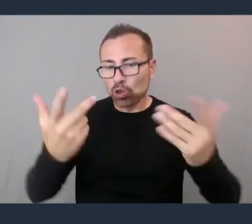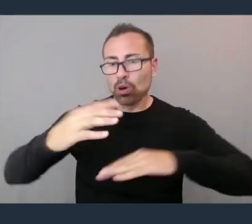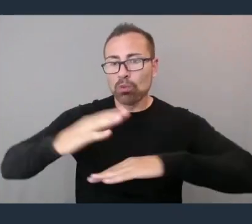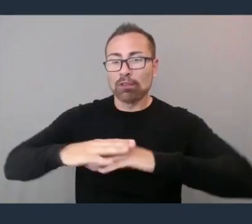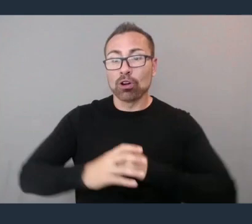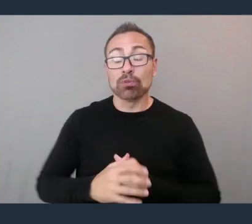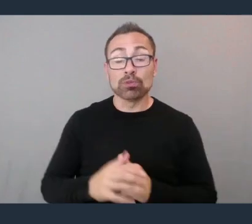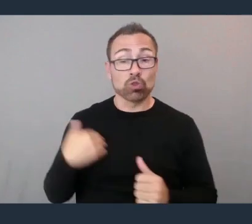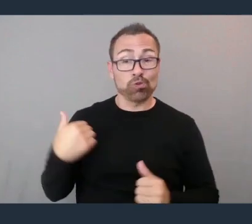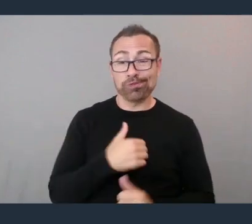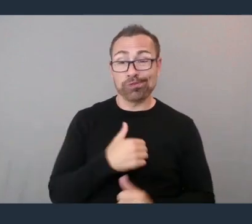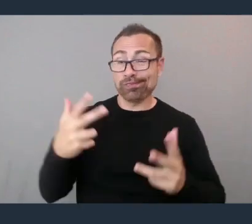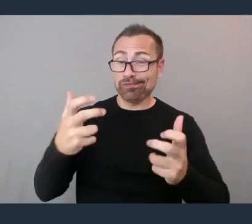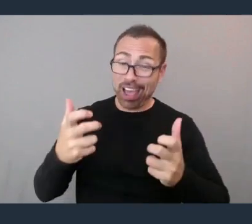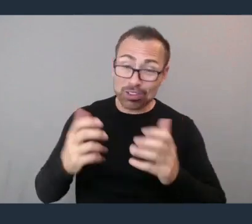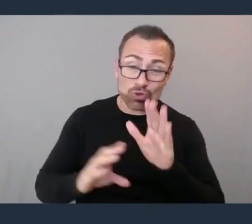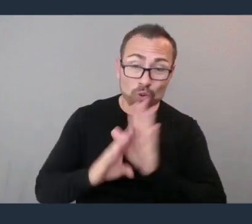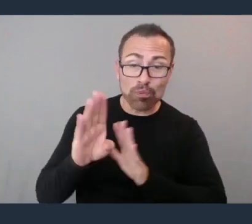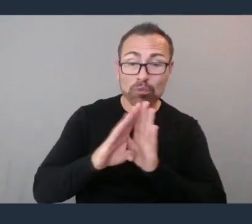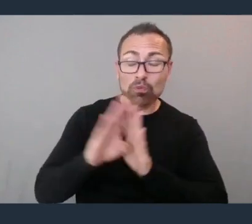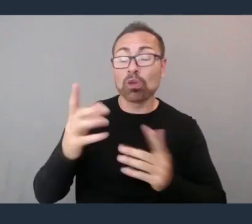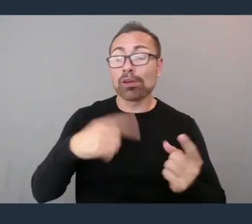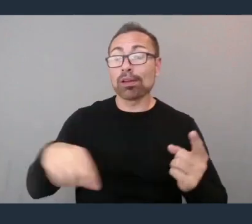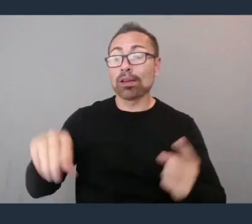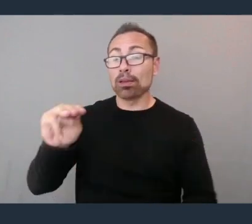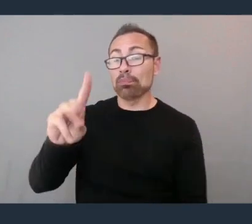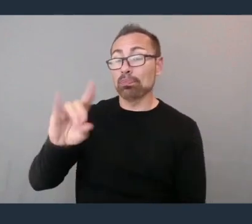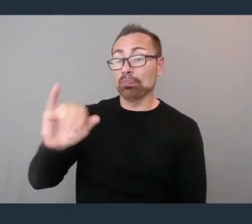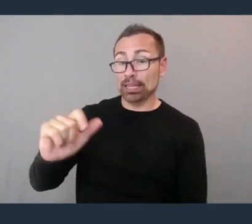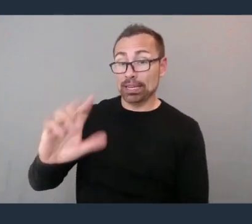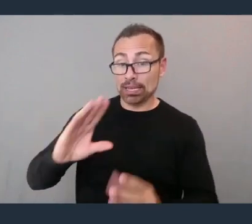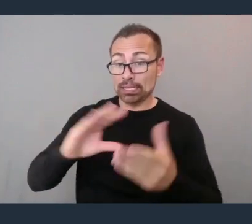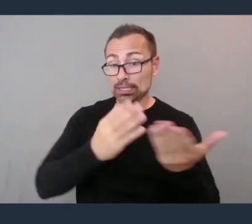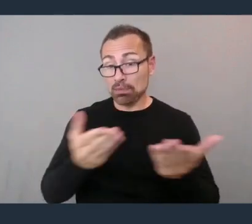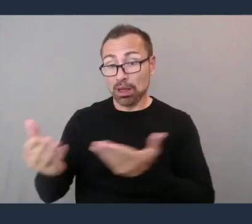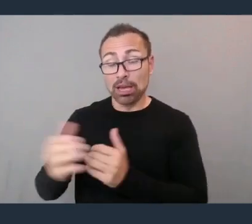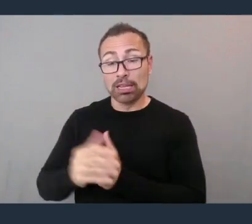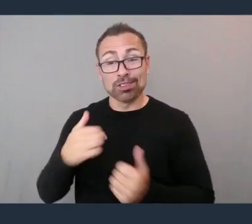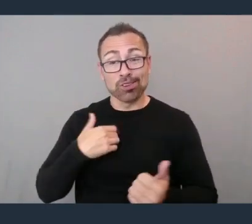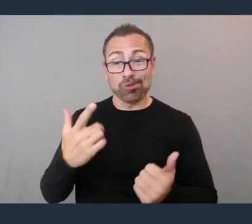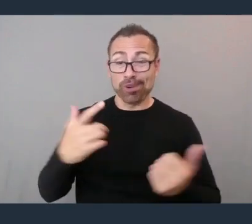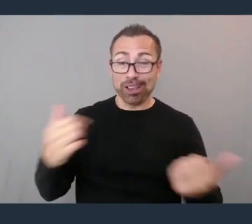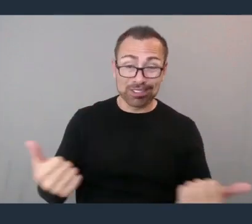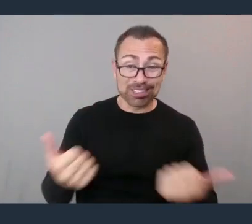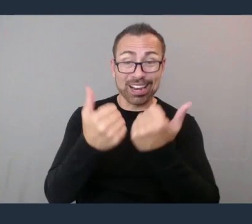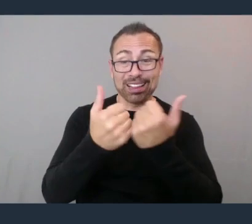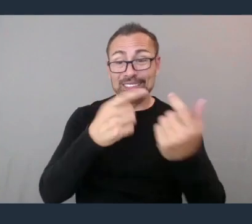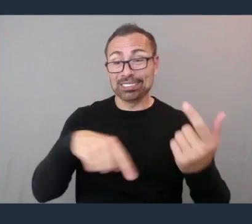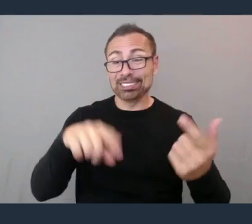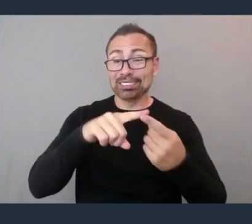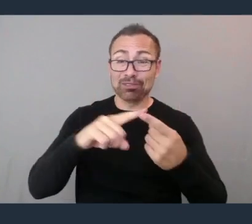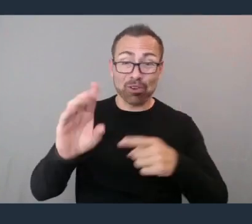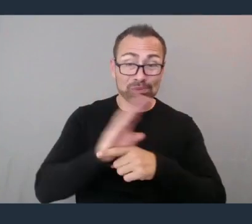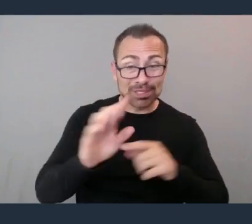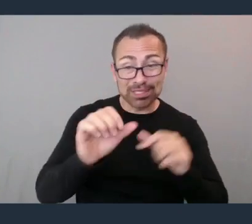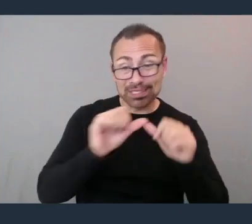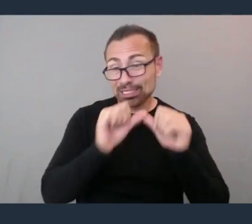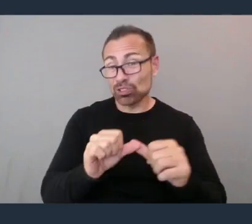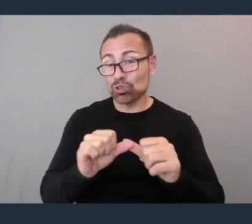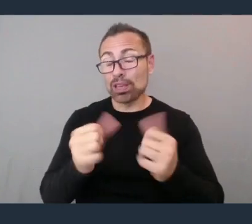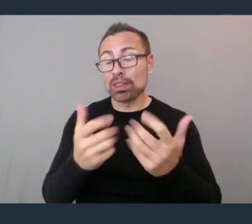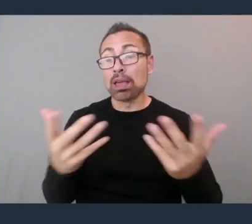chain, our challenges with security, observability, and business continuity accrue, and the need for a simple,